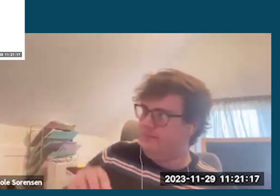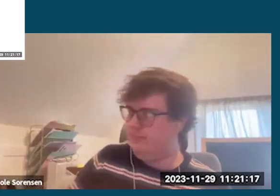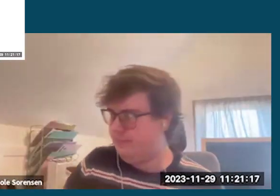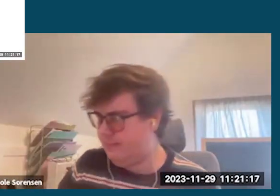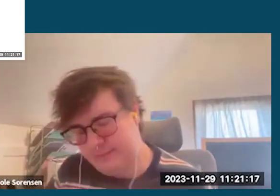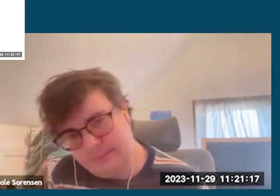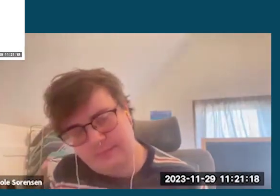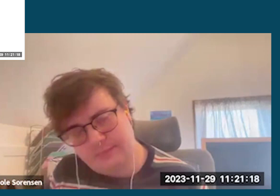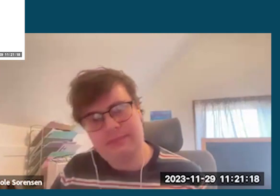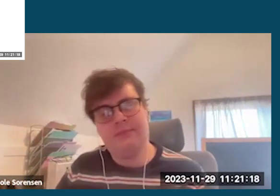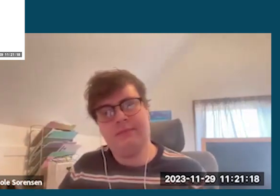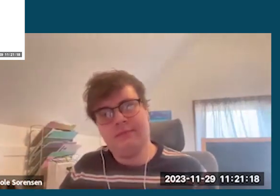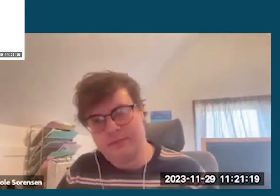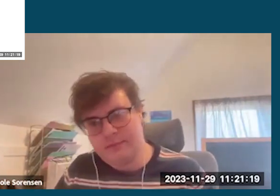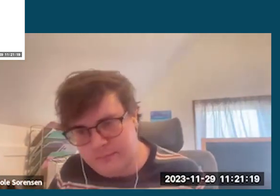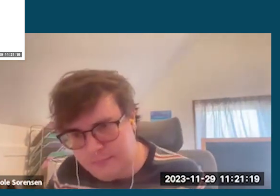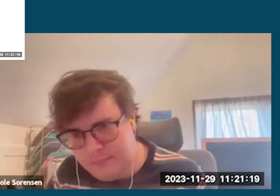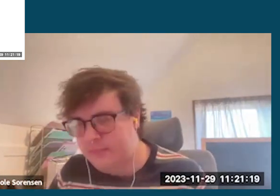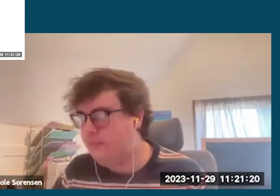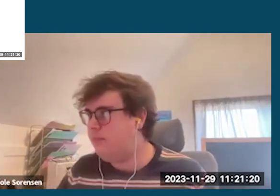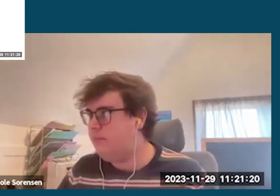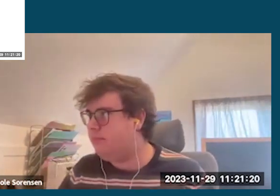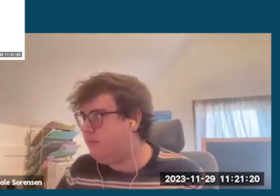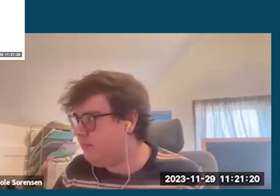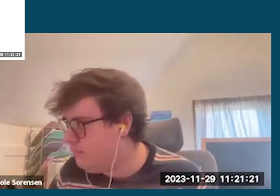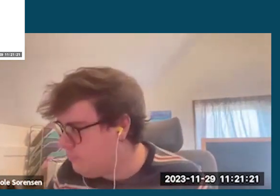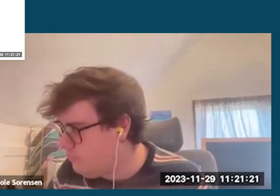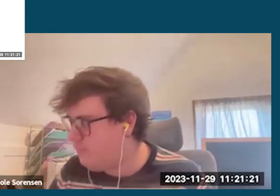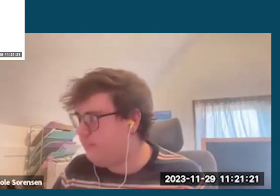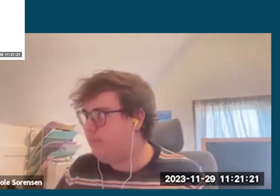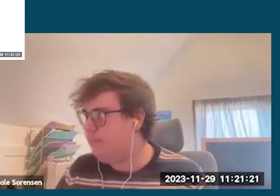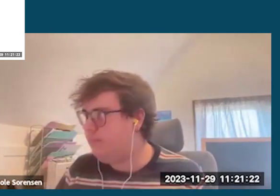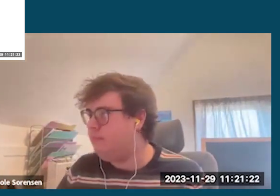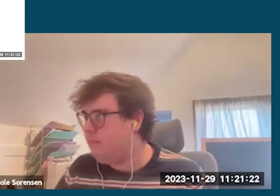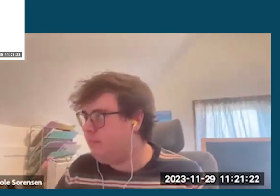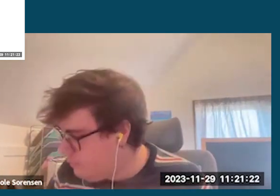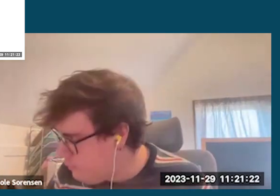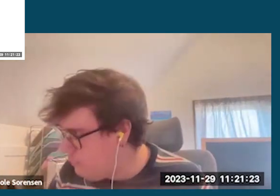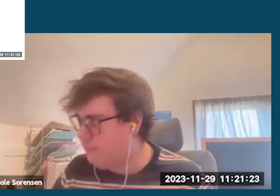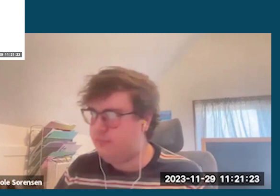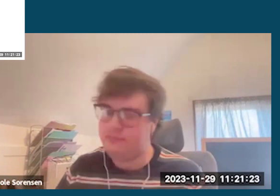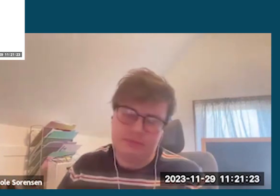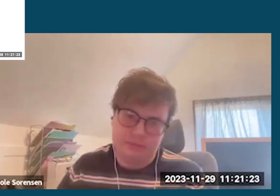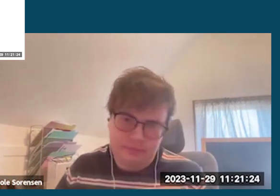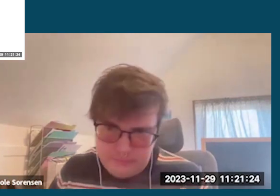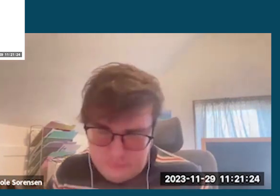Just talking to me like a person is the biggest thing I want. A lot of people look at me and